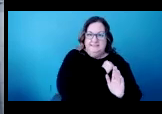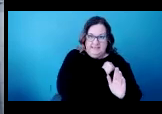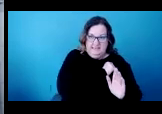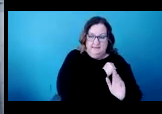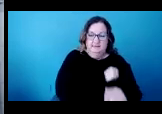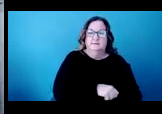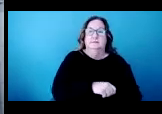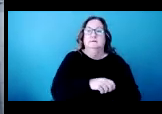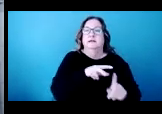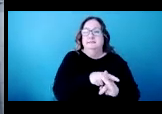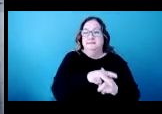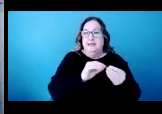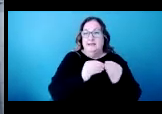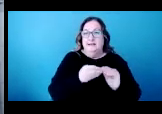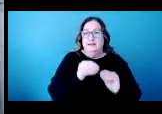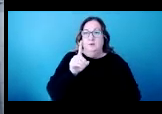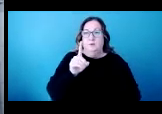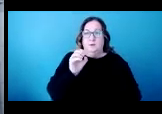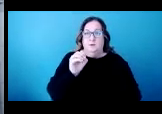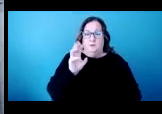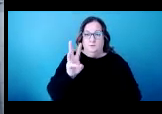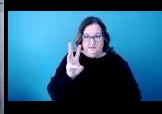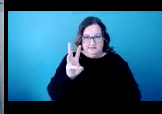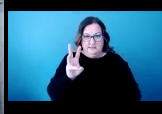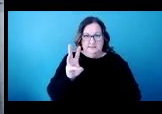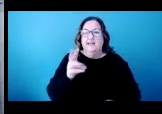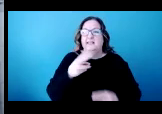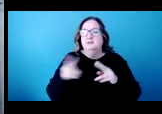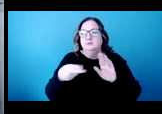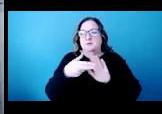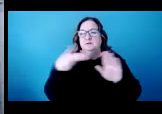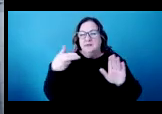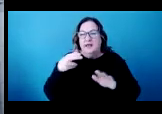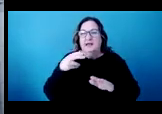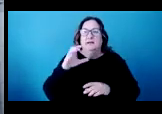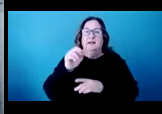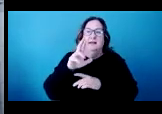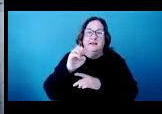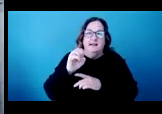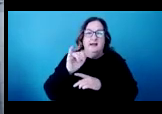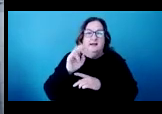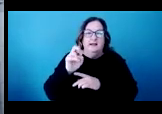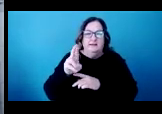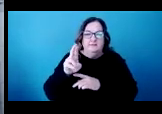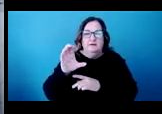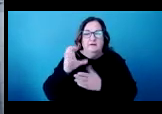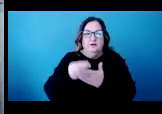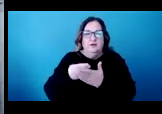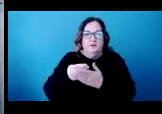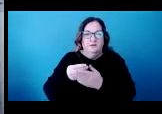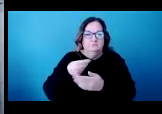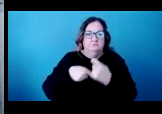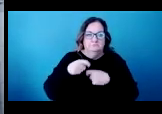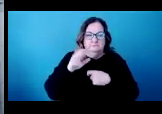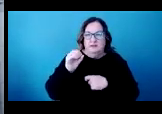short description title, caregiver compensation amendments. And it'll tell you what year it is. When